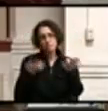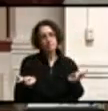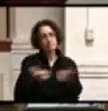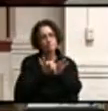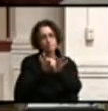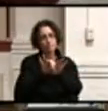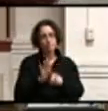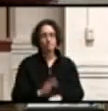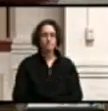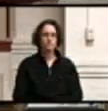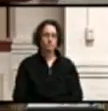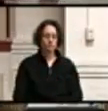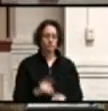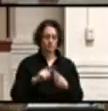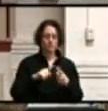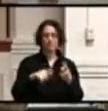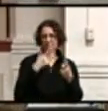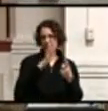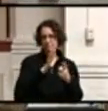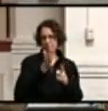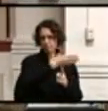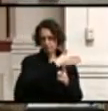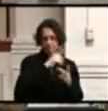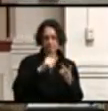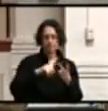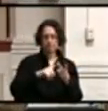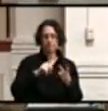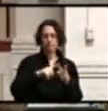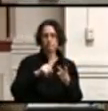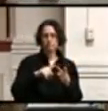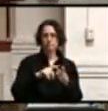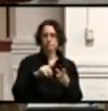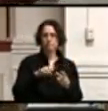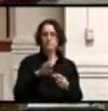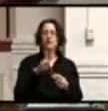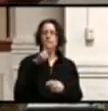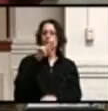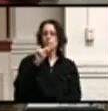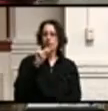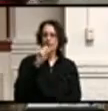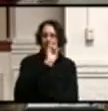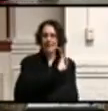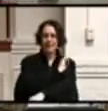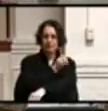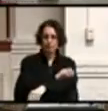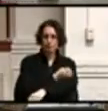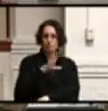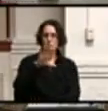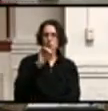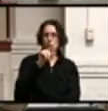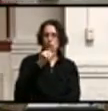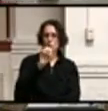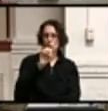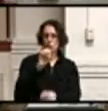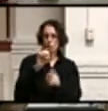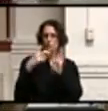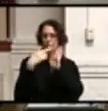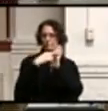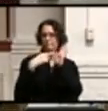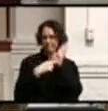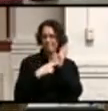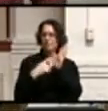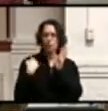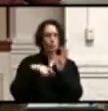for all three projects, we do have the Vermont Energy Code, which we are obviously have to conform with. In